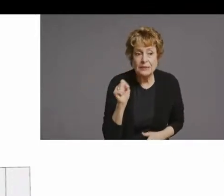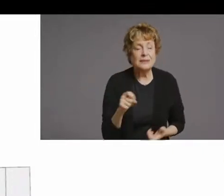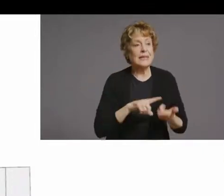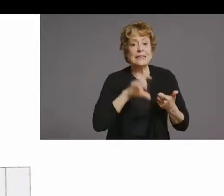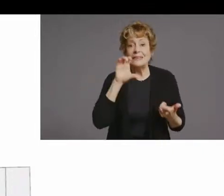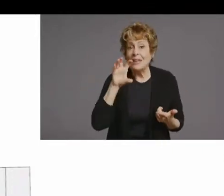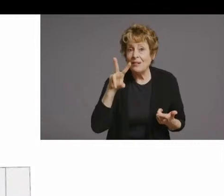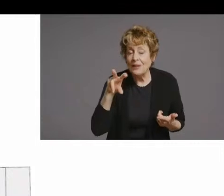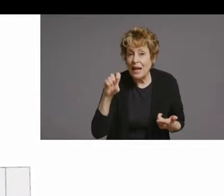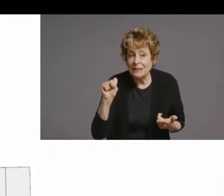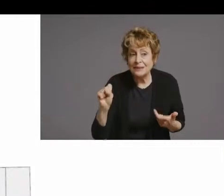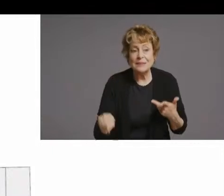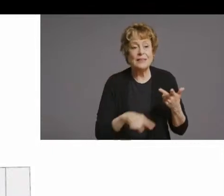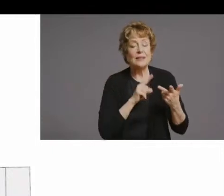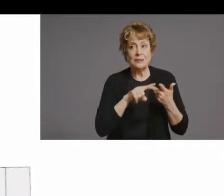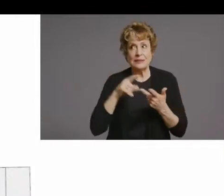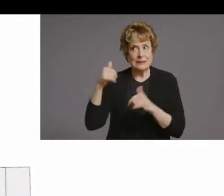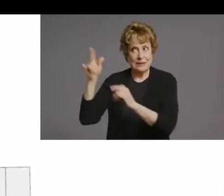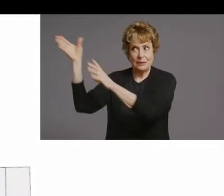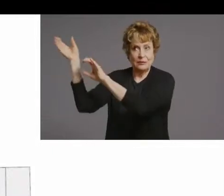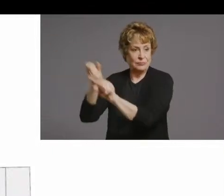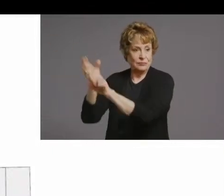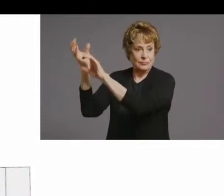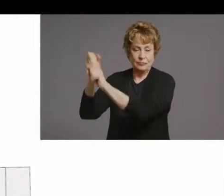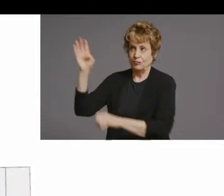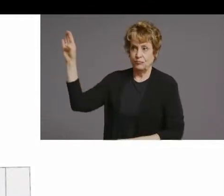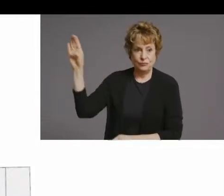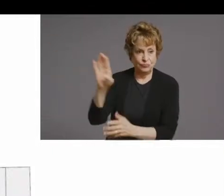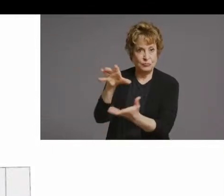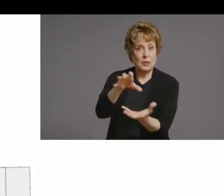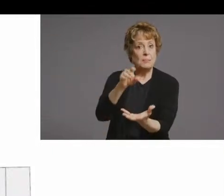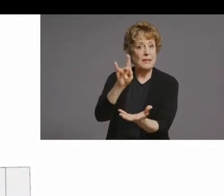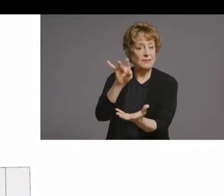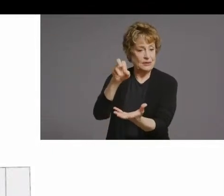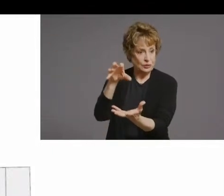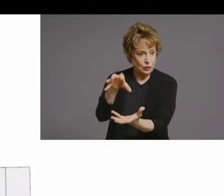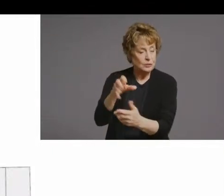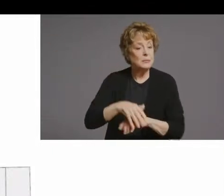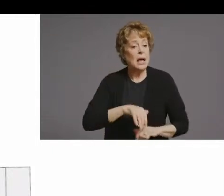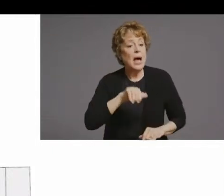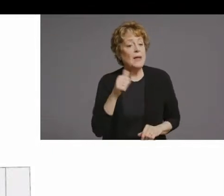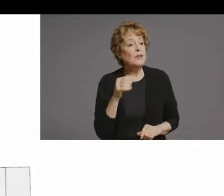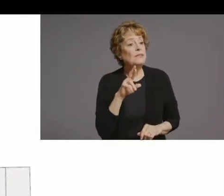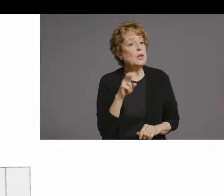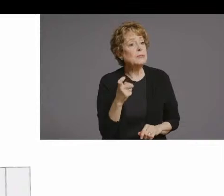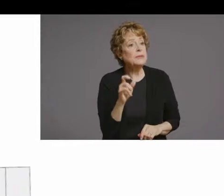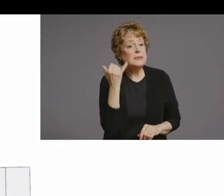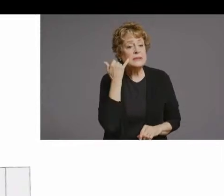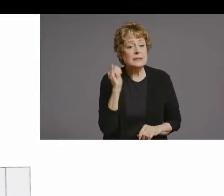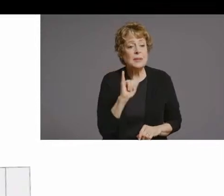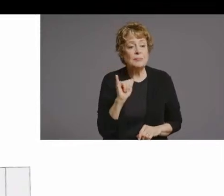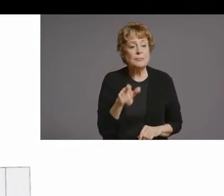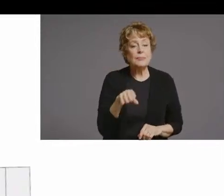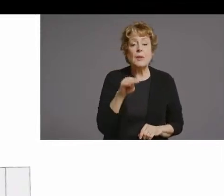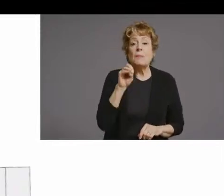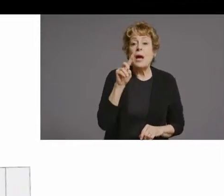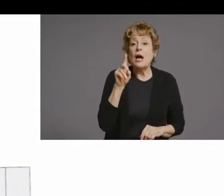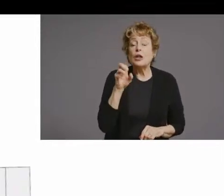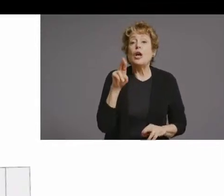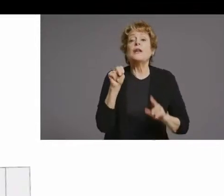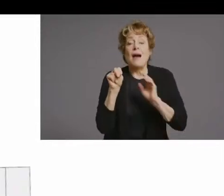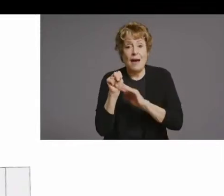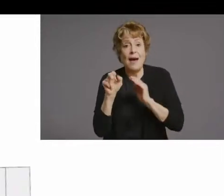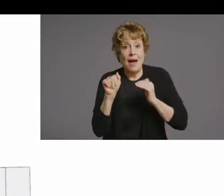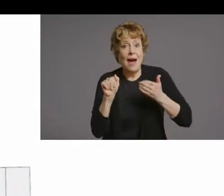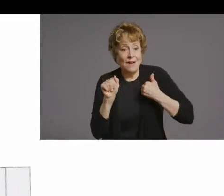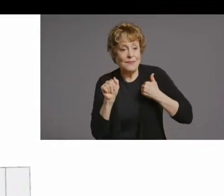but a lot of our pharmacies are also offering the Moderna. So you just need to check, especially if